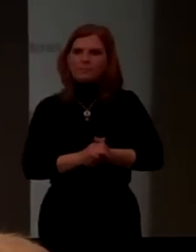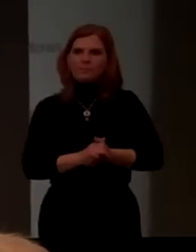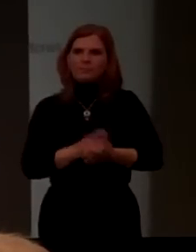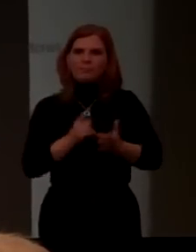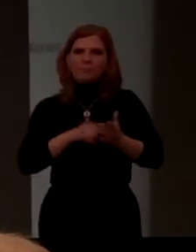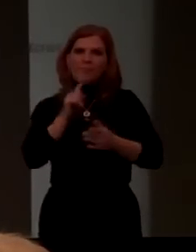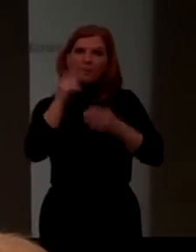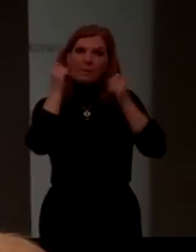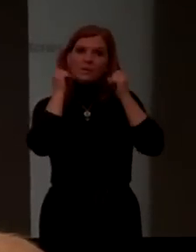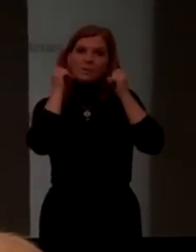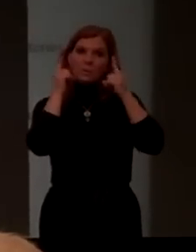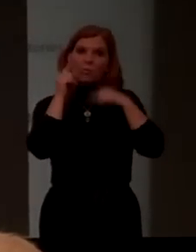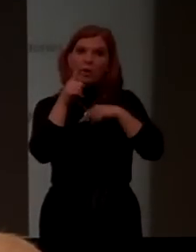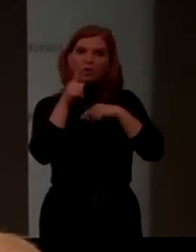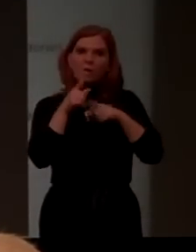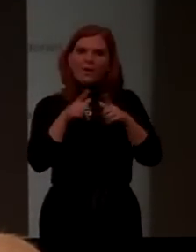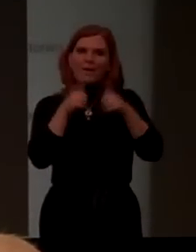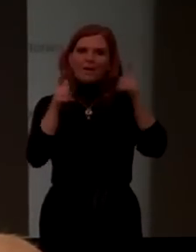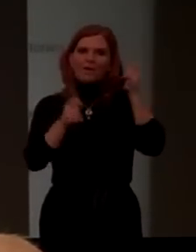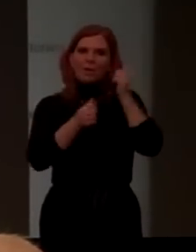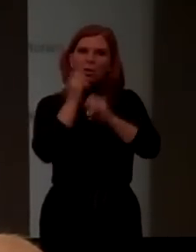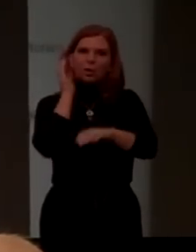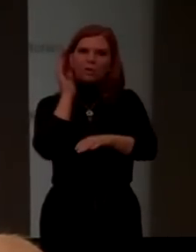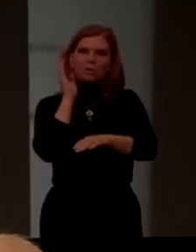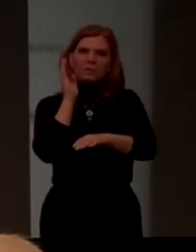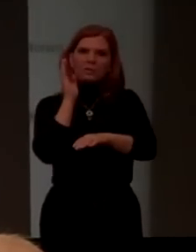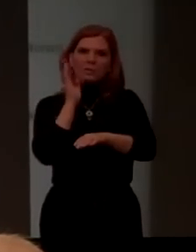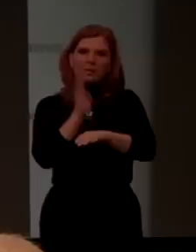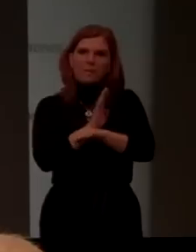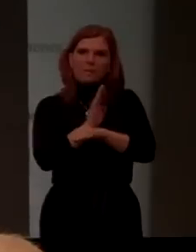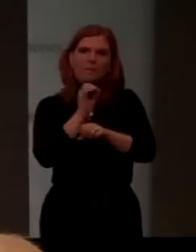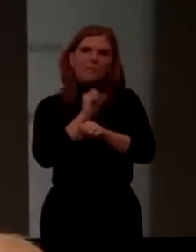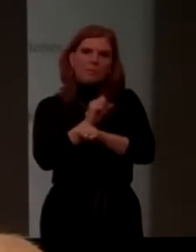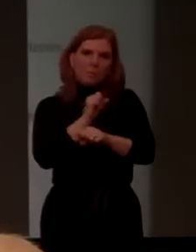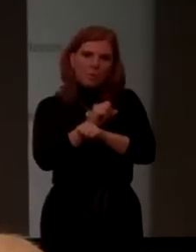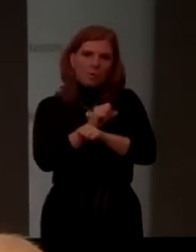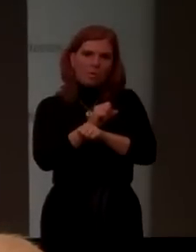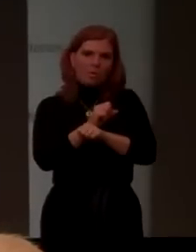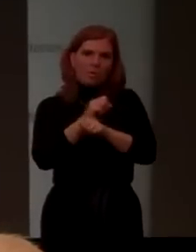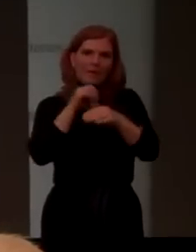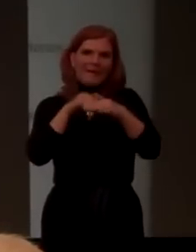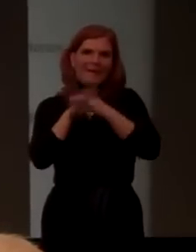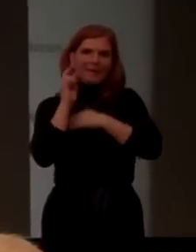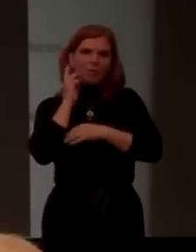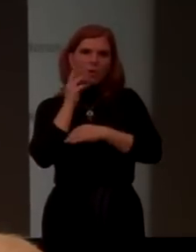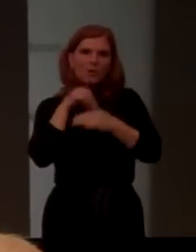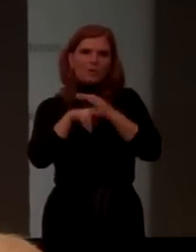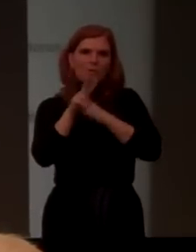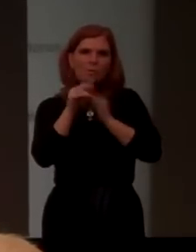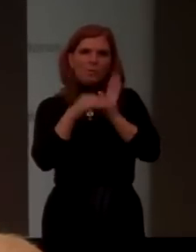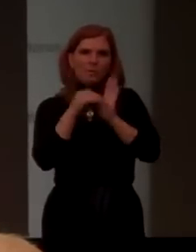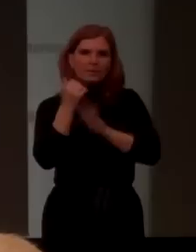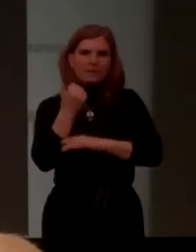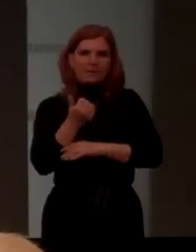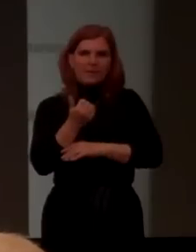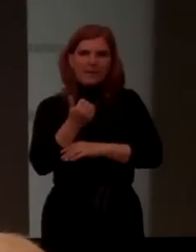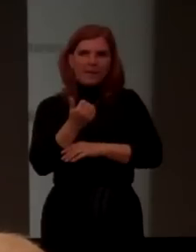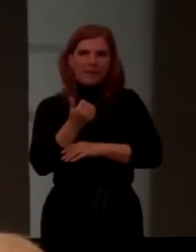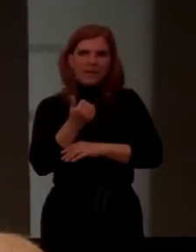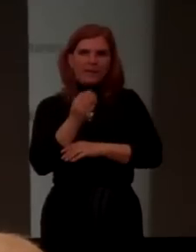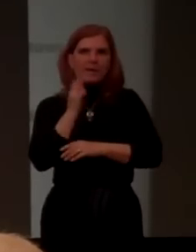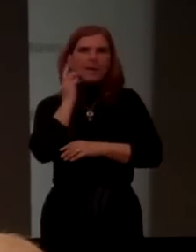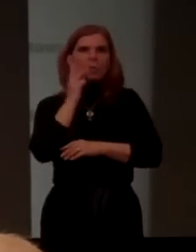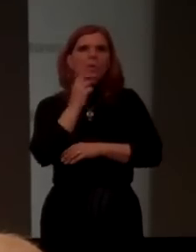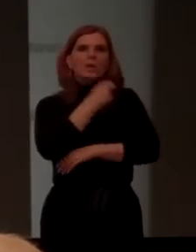these might surprise you. The largest business or the largest employer in Wheeling in 2010,